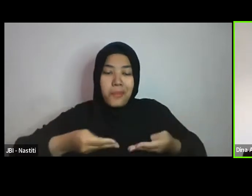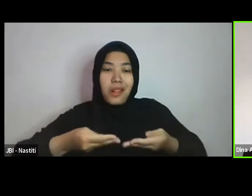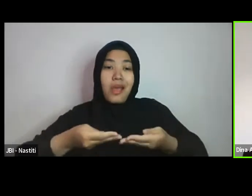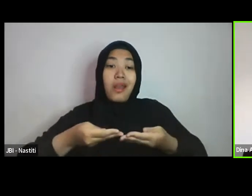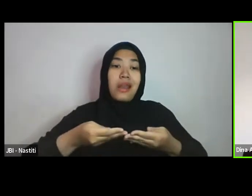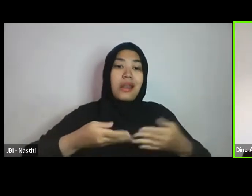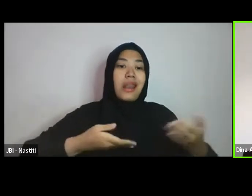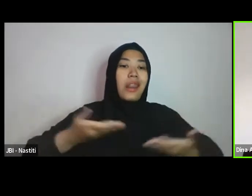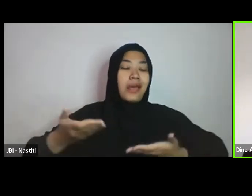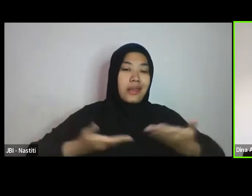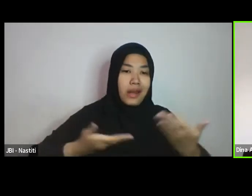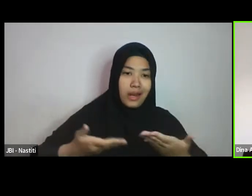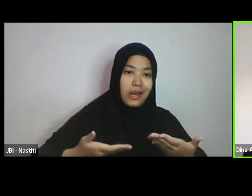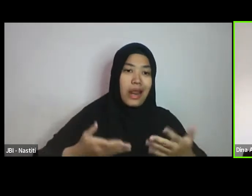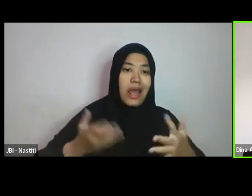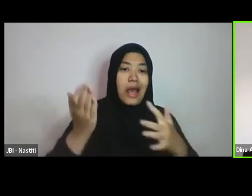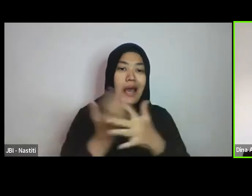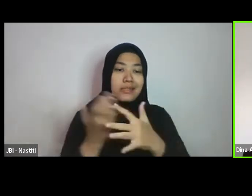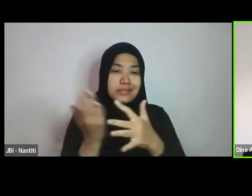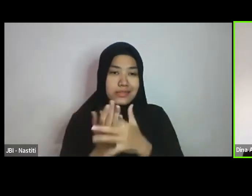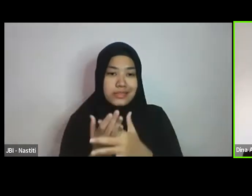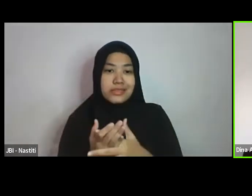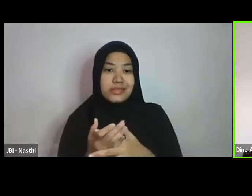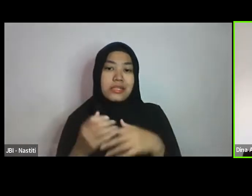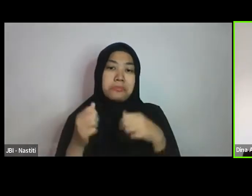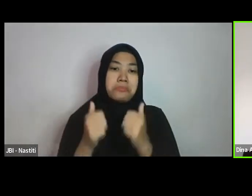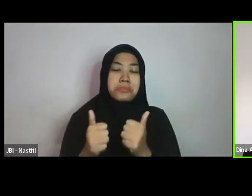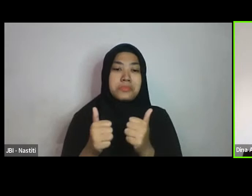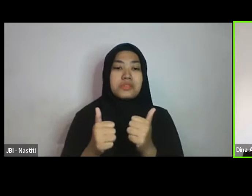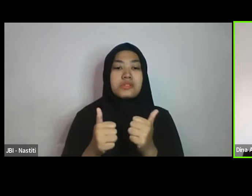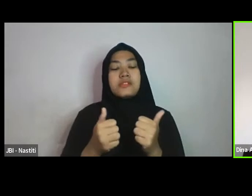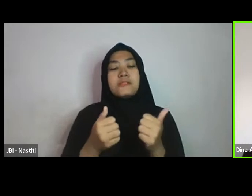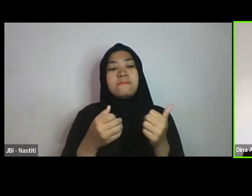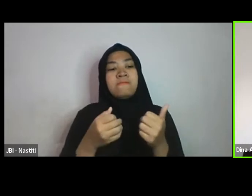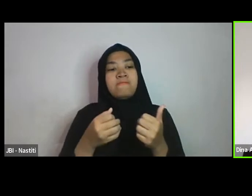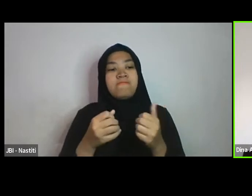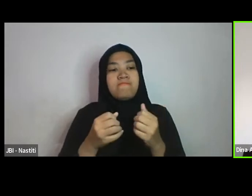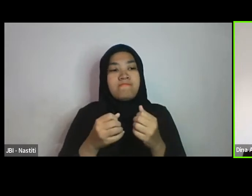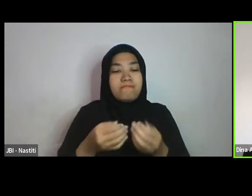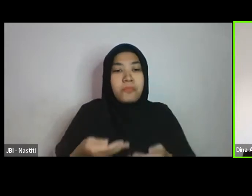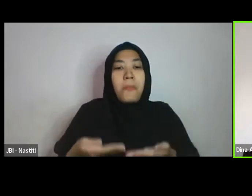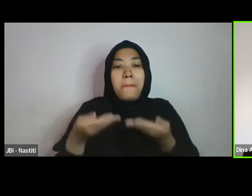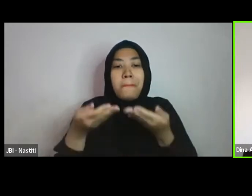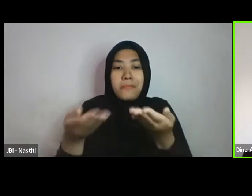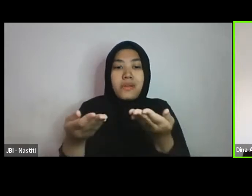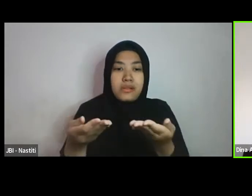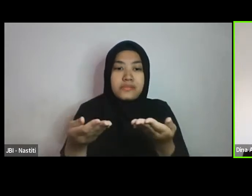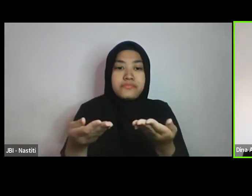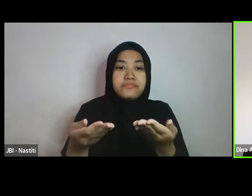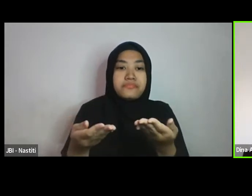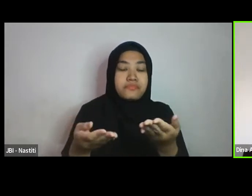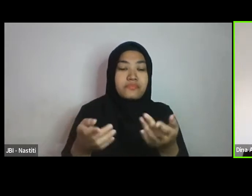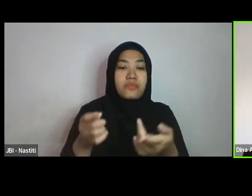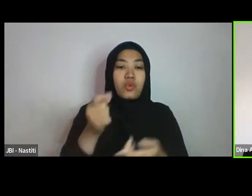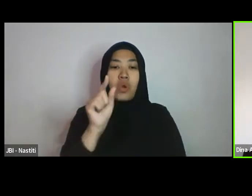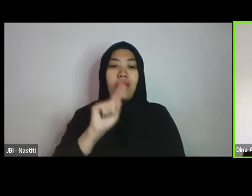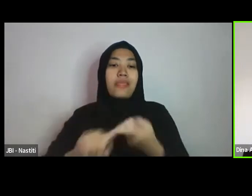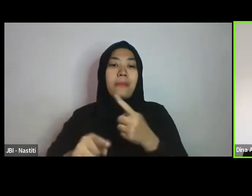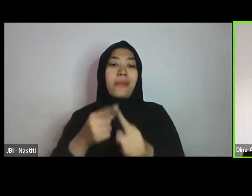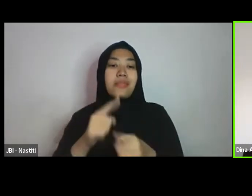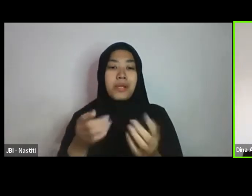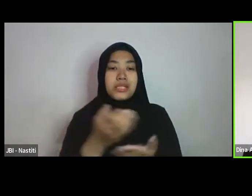by everyone who is participating and also joining this webinar. So there are